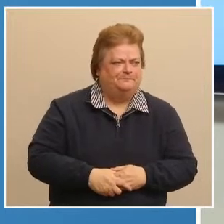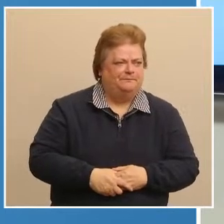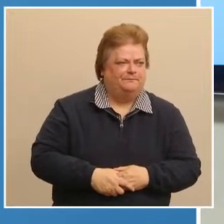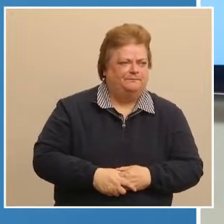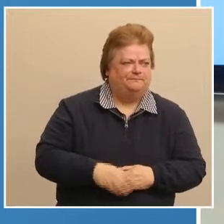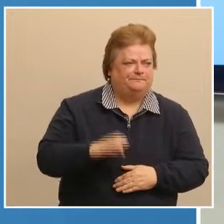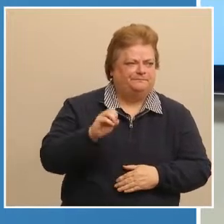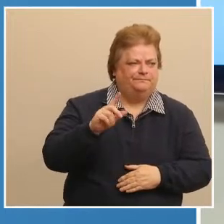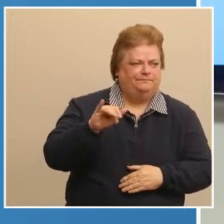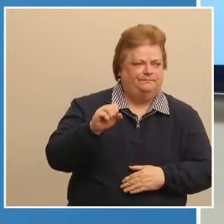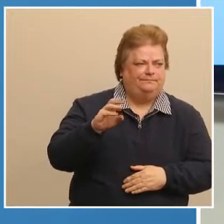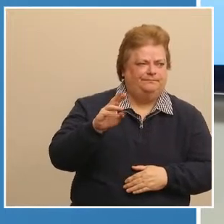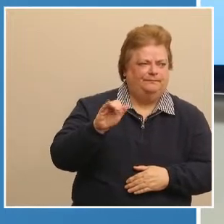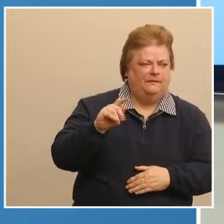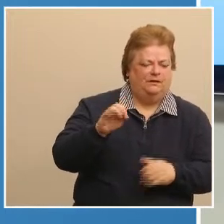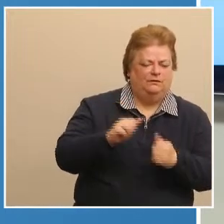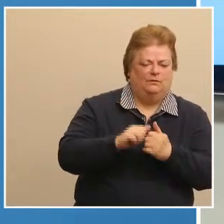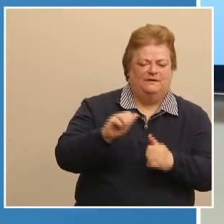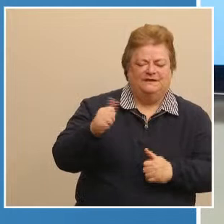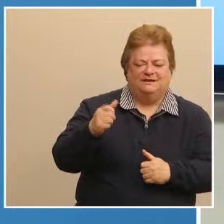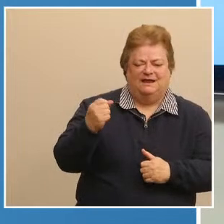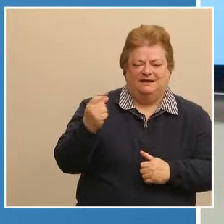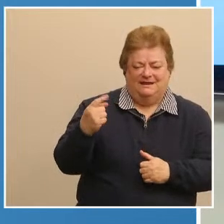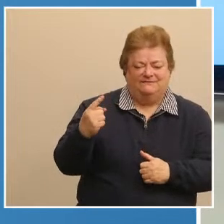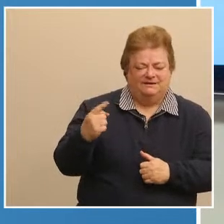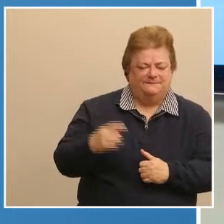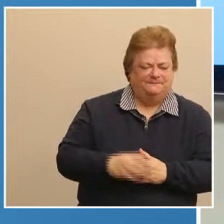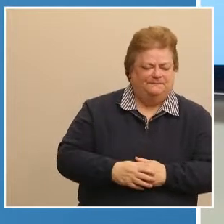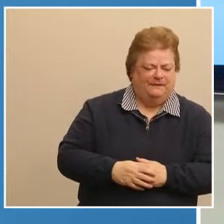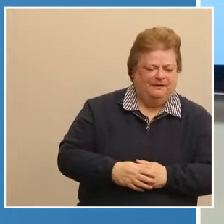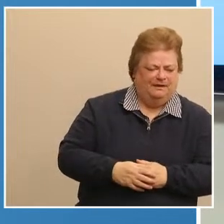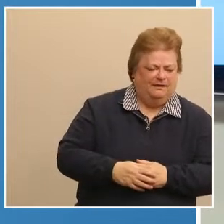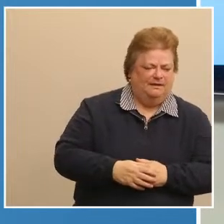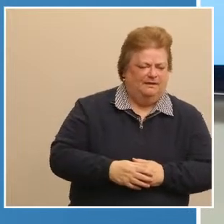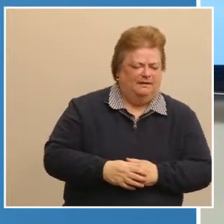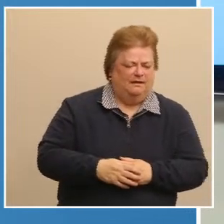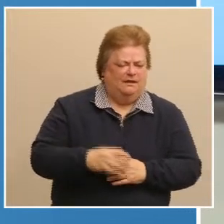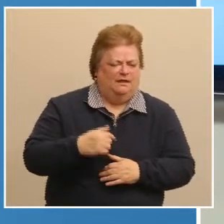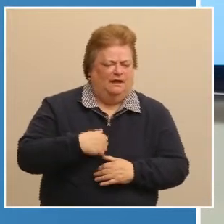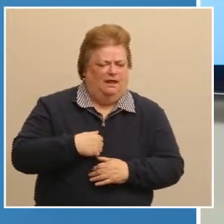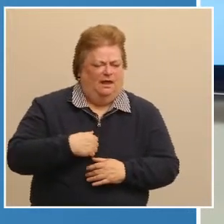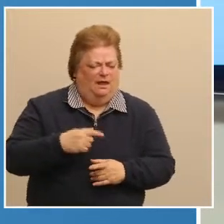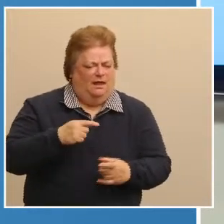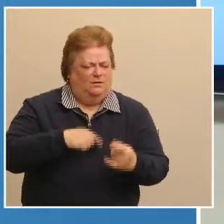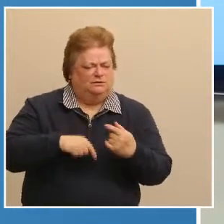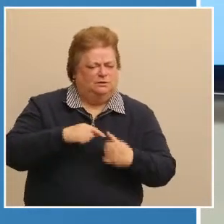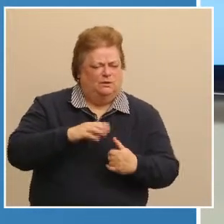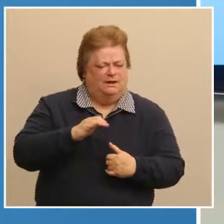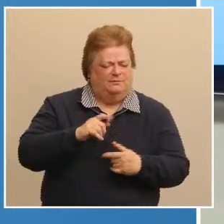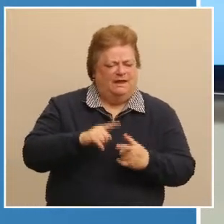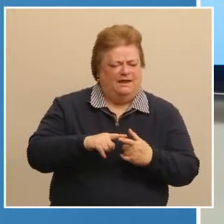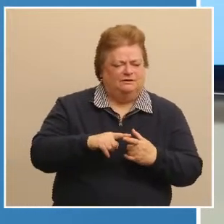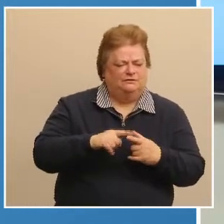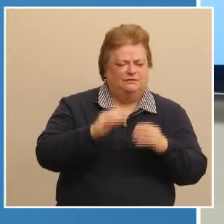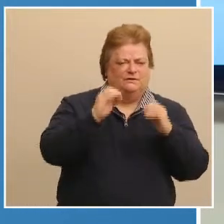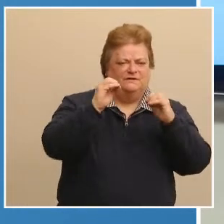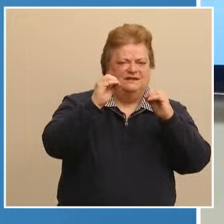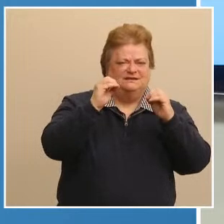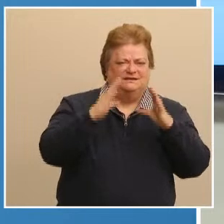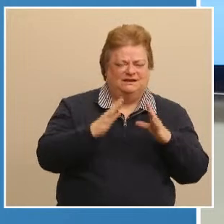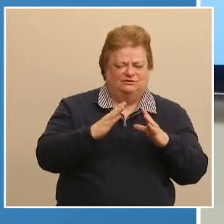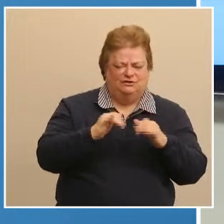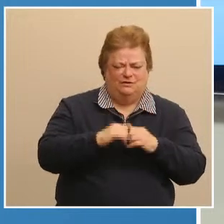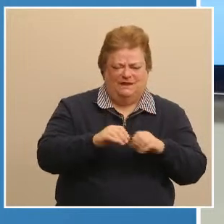Pat, this is Ellis with 1011 here in Lincoln. I was just circling back to sort of the teacher link that's going